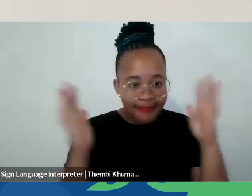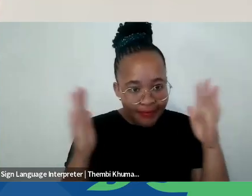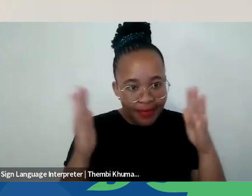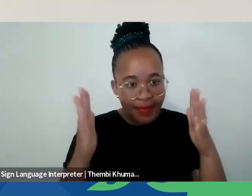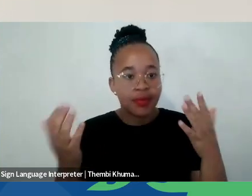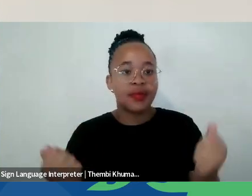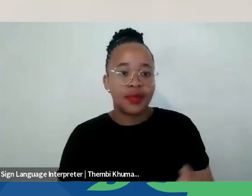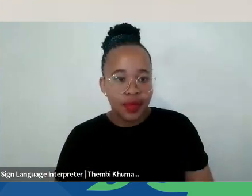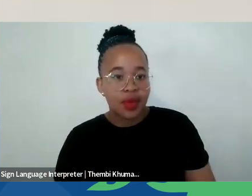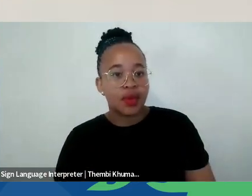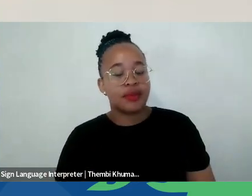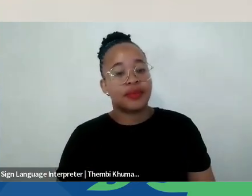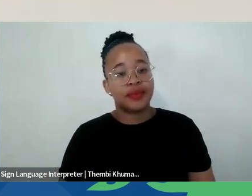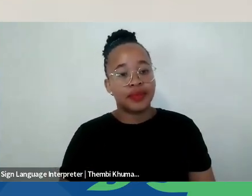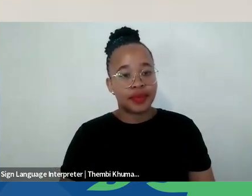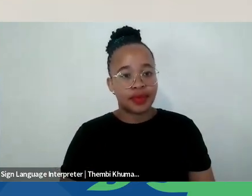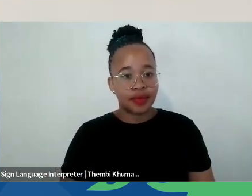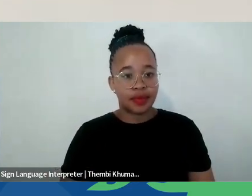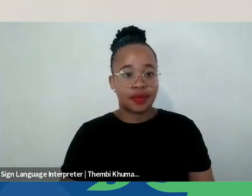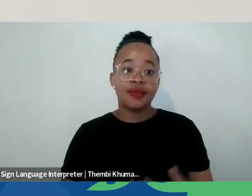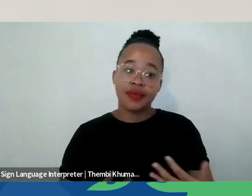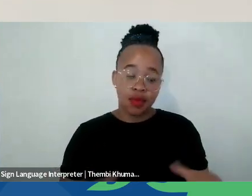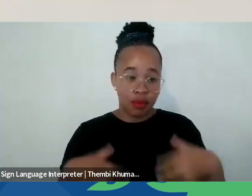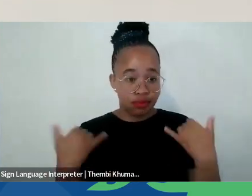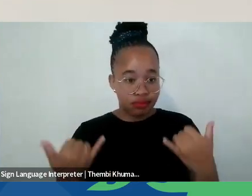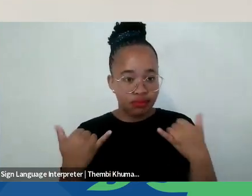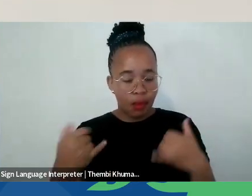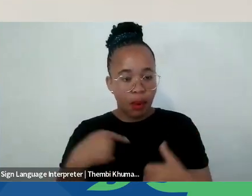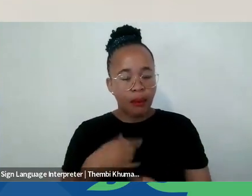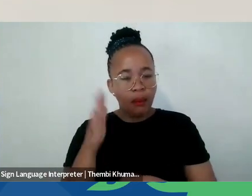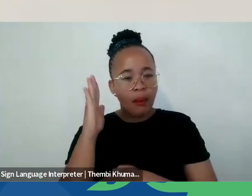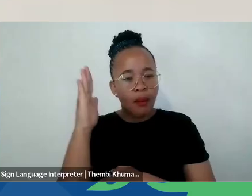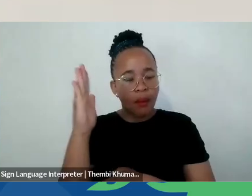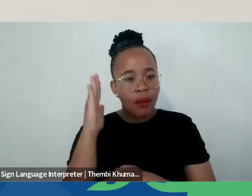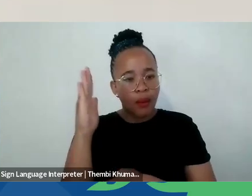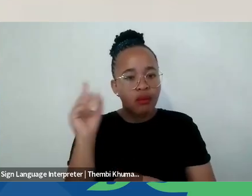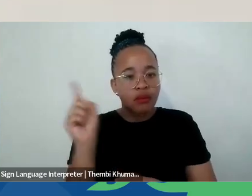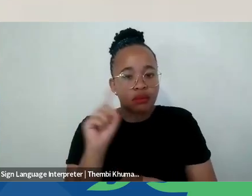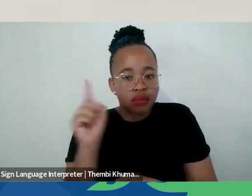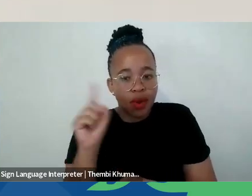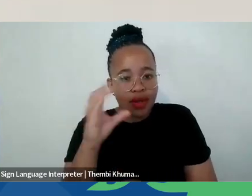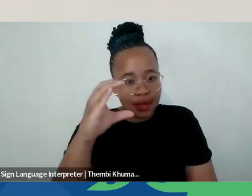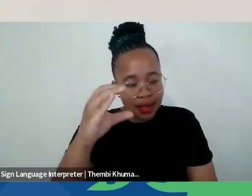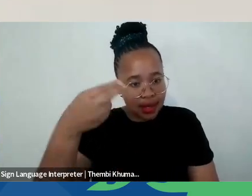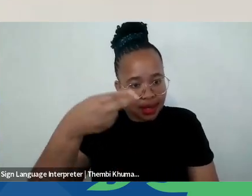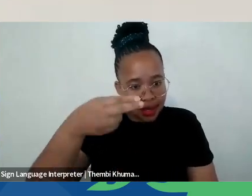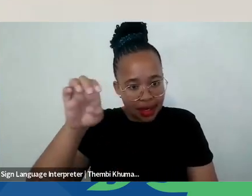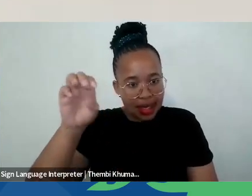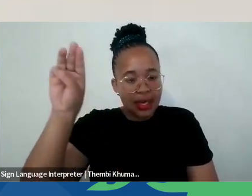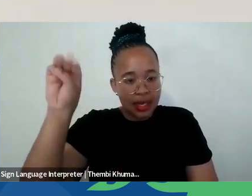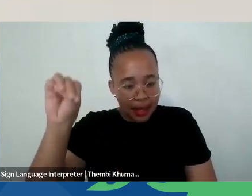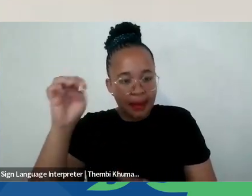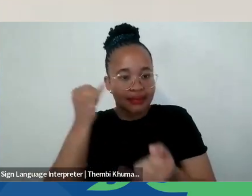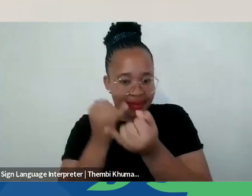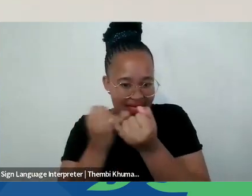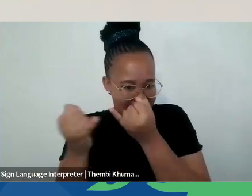done, including the guidelines. So I'm going to talk about our chemsex program in Soweto. For those people who